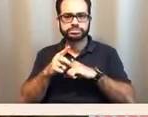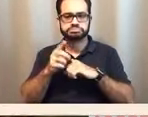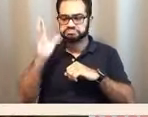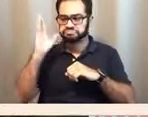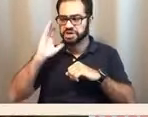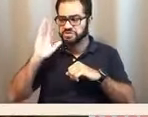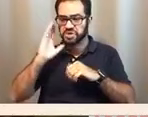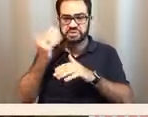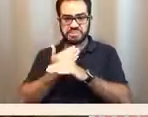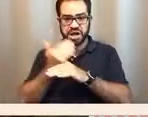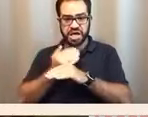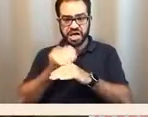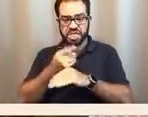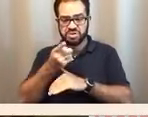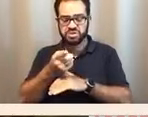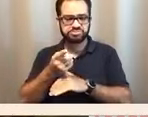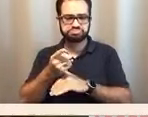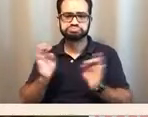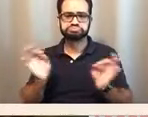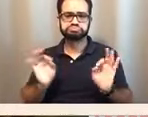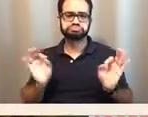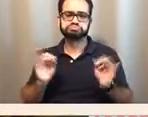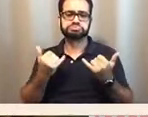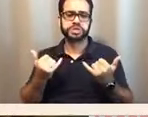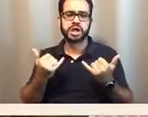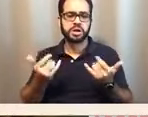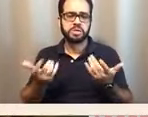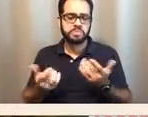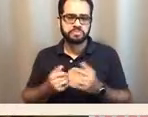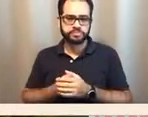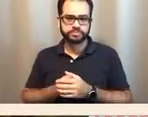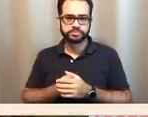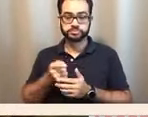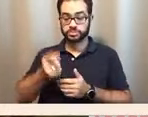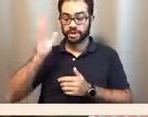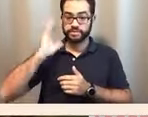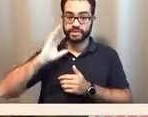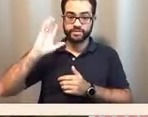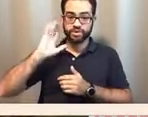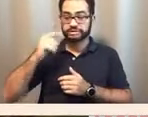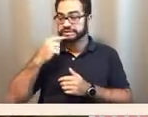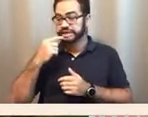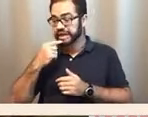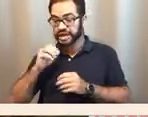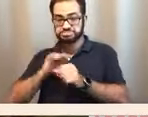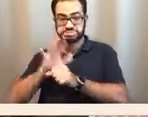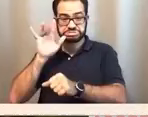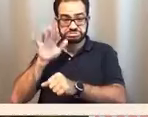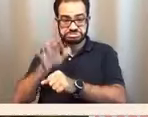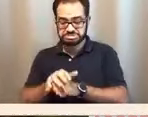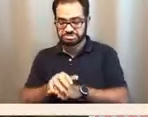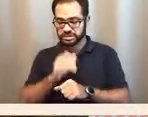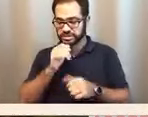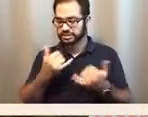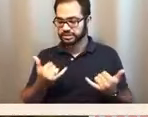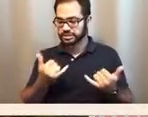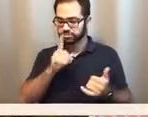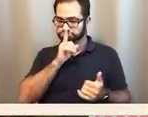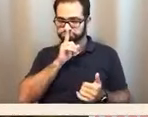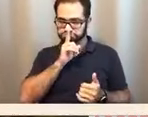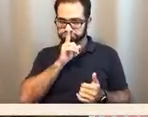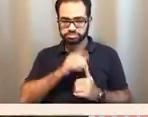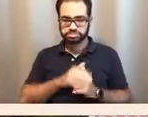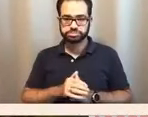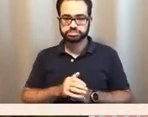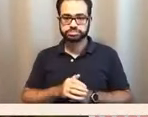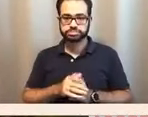off don't tick you off anymore. Things you used to say, you don't say anymore. And you move